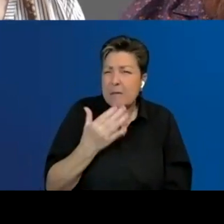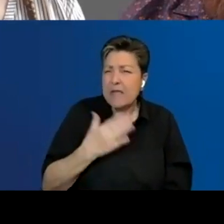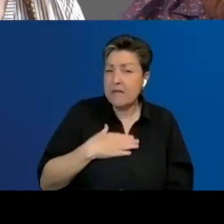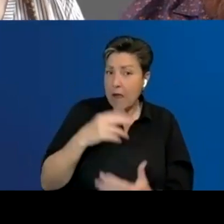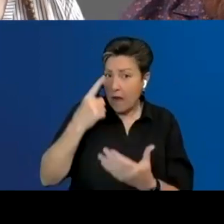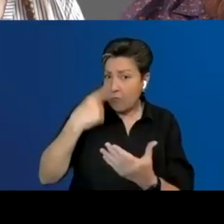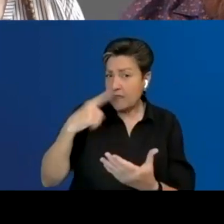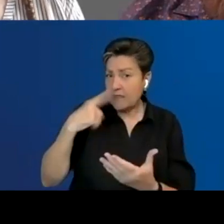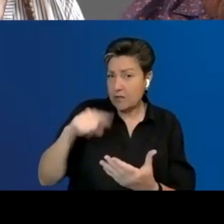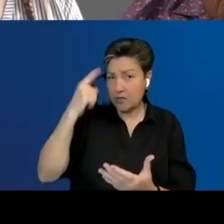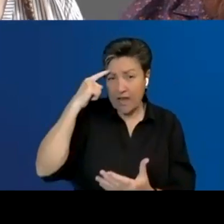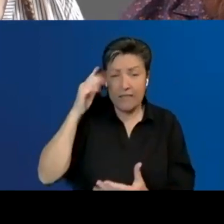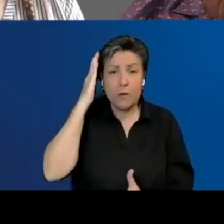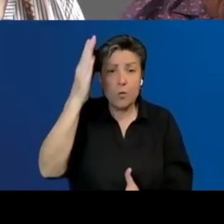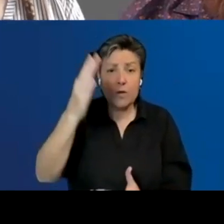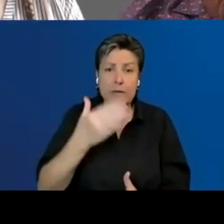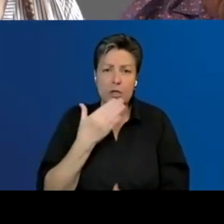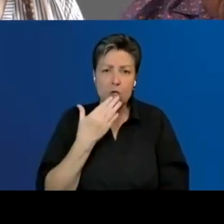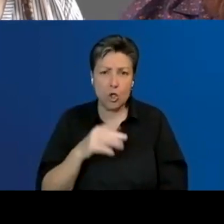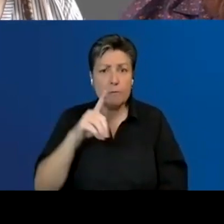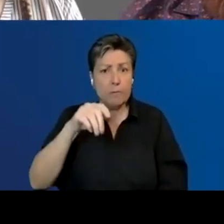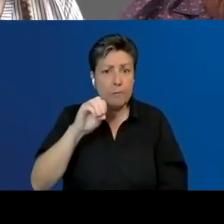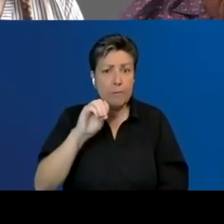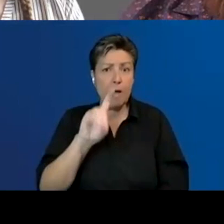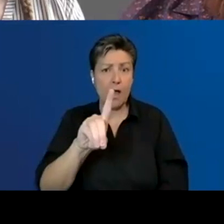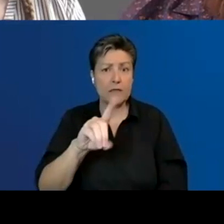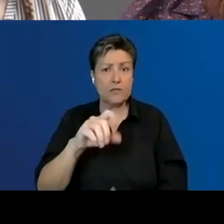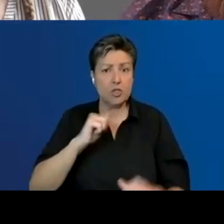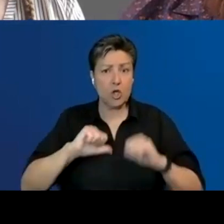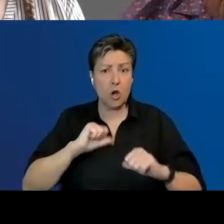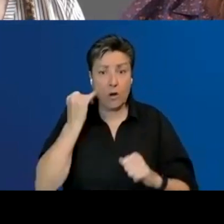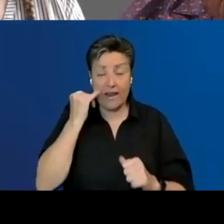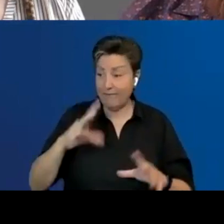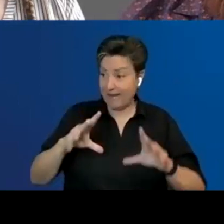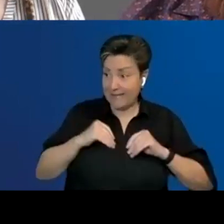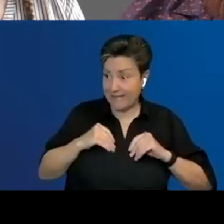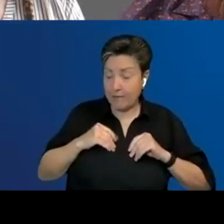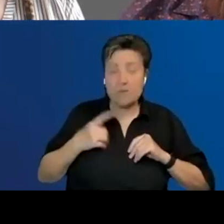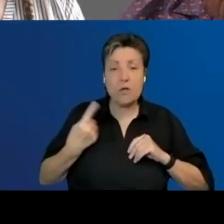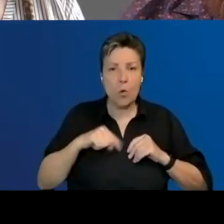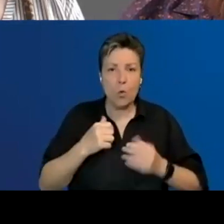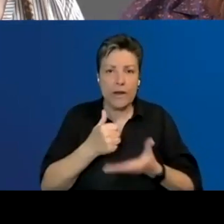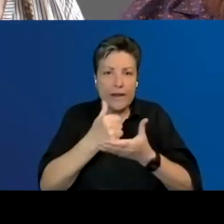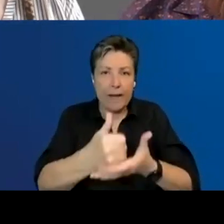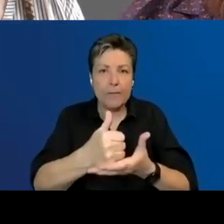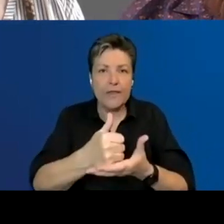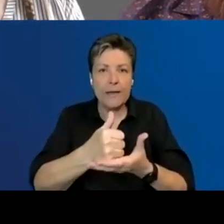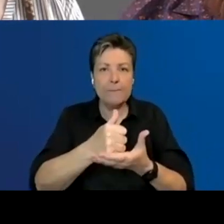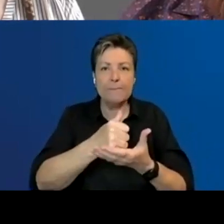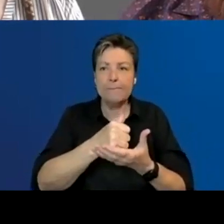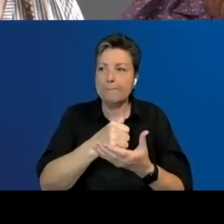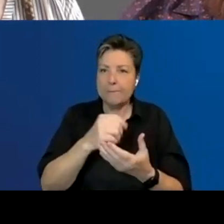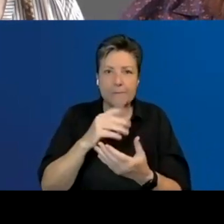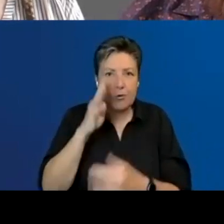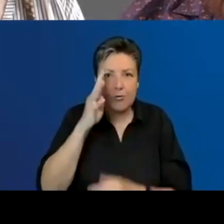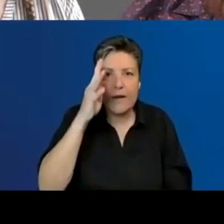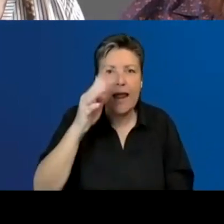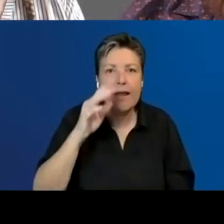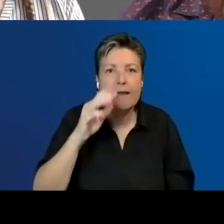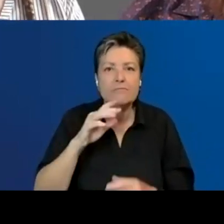good podcast episode. If we accept the proposal, we help them turn that into an episode. And it's all